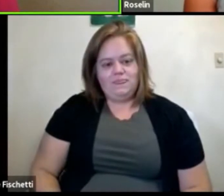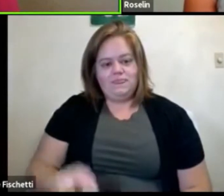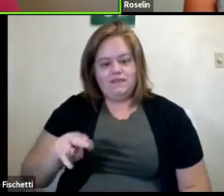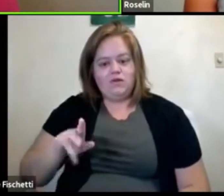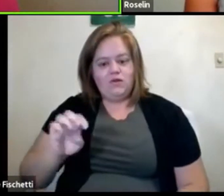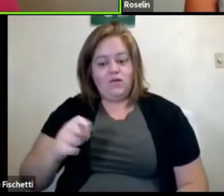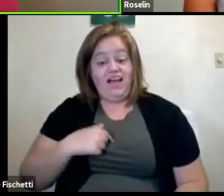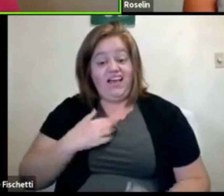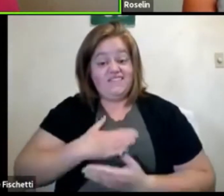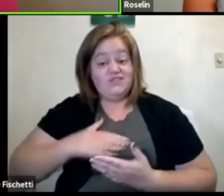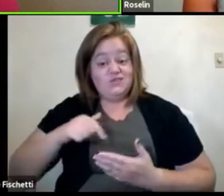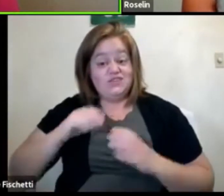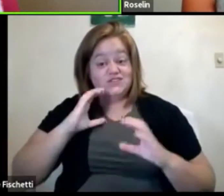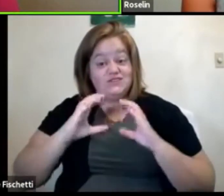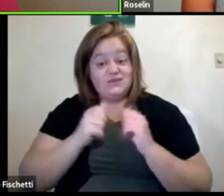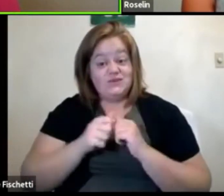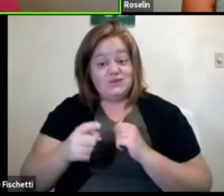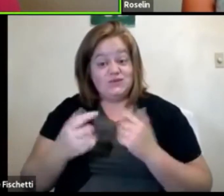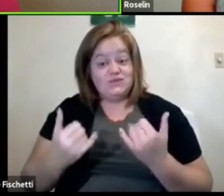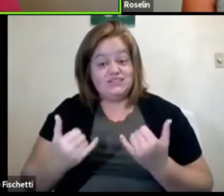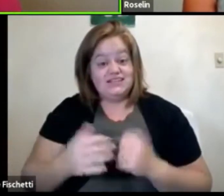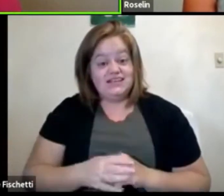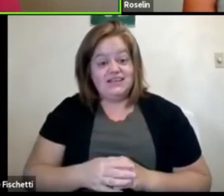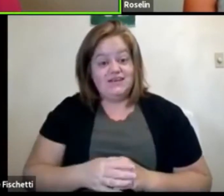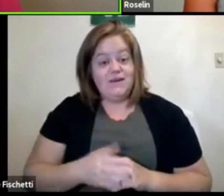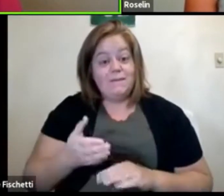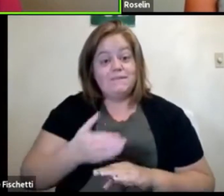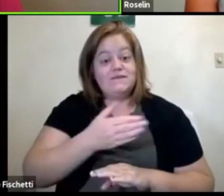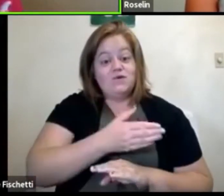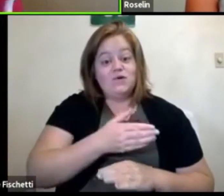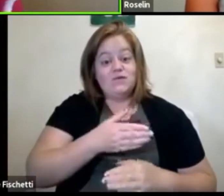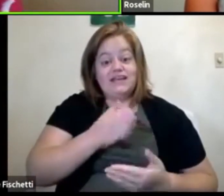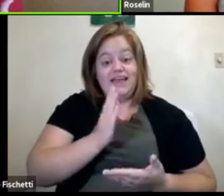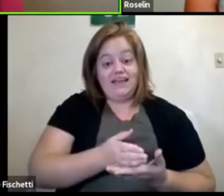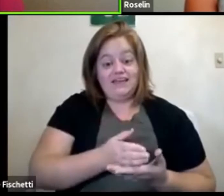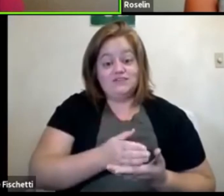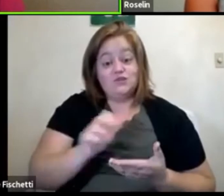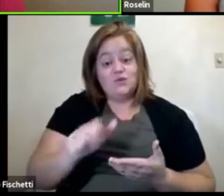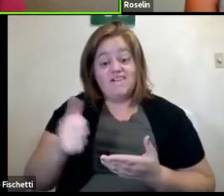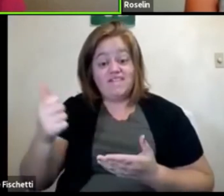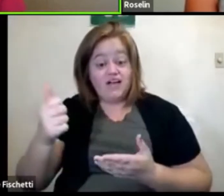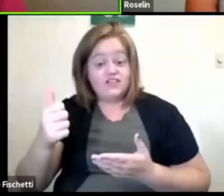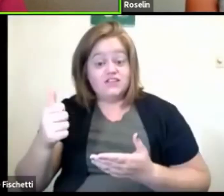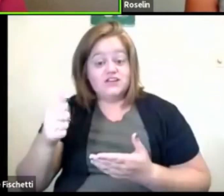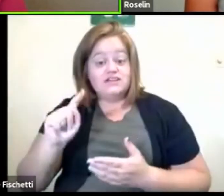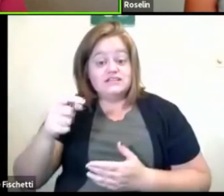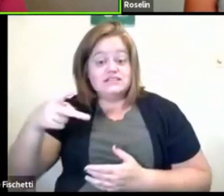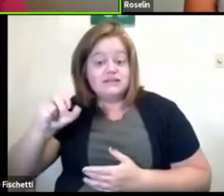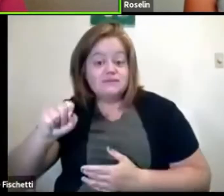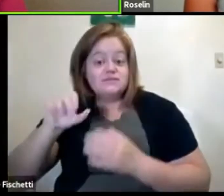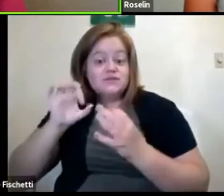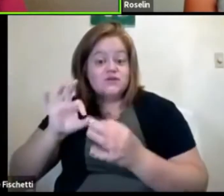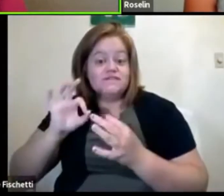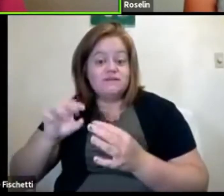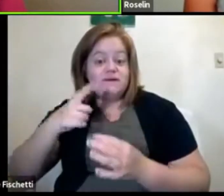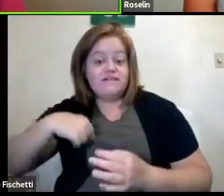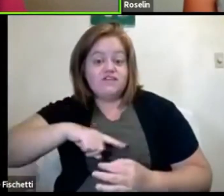conversation with you today. Before we sign off for today, do you have any other wisdom you want to share with the folks that are